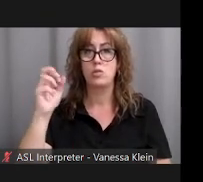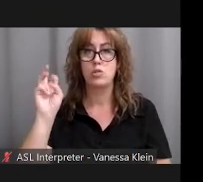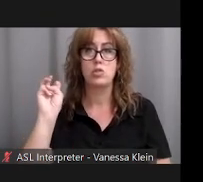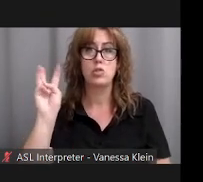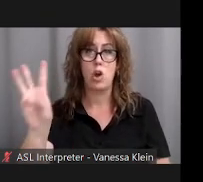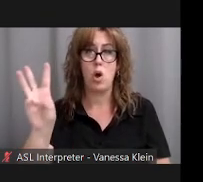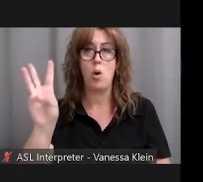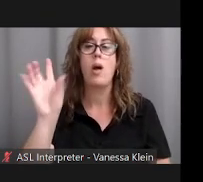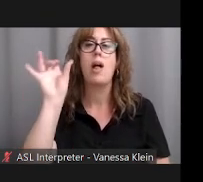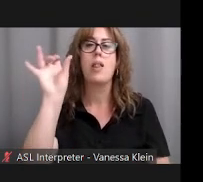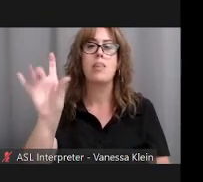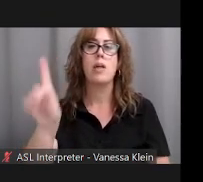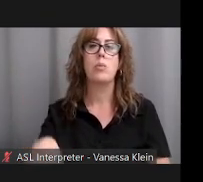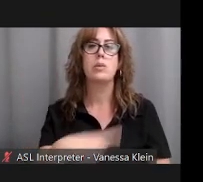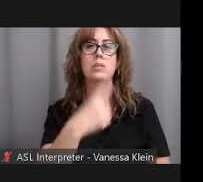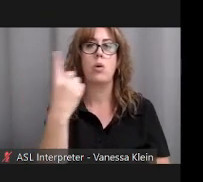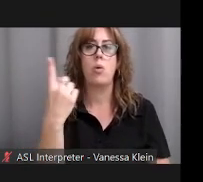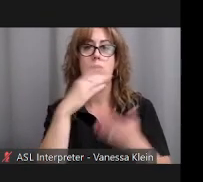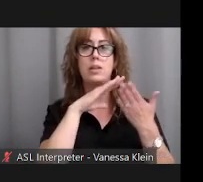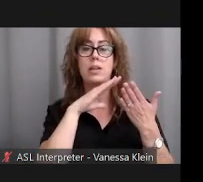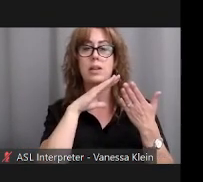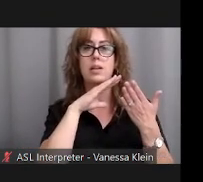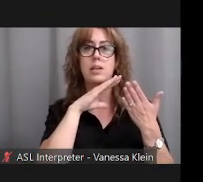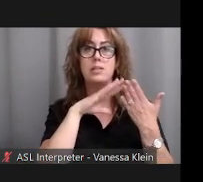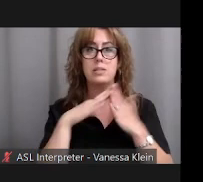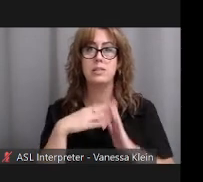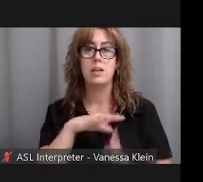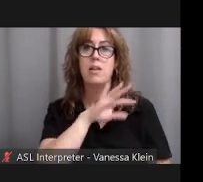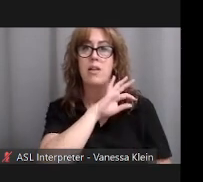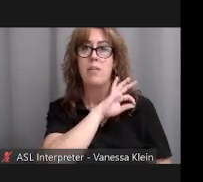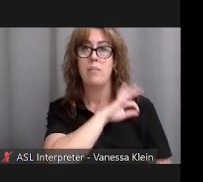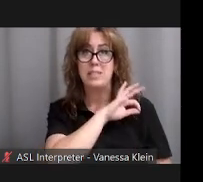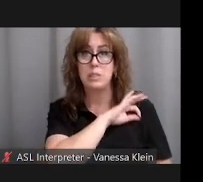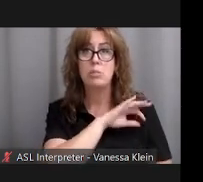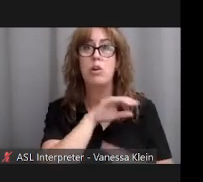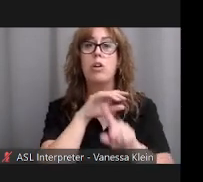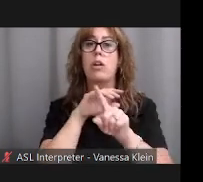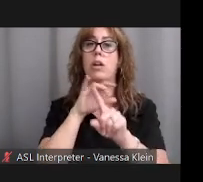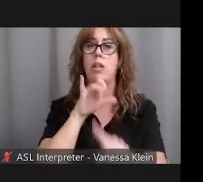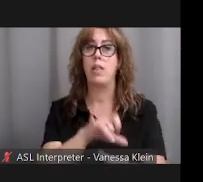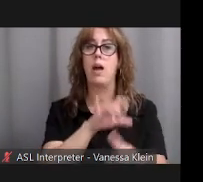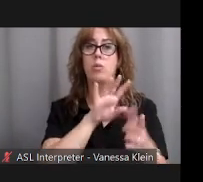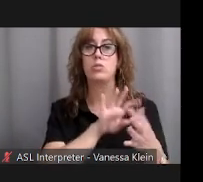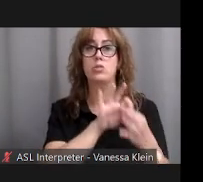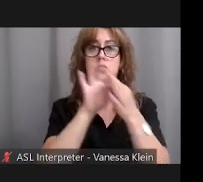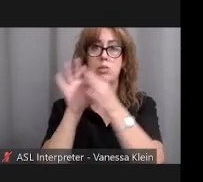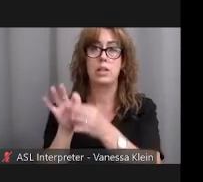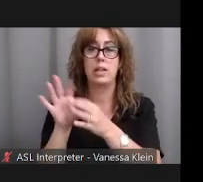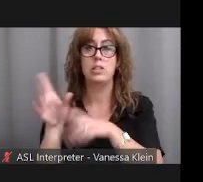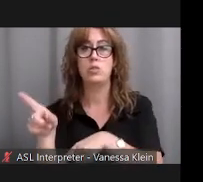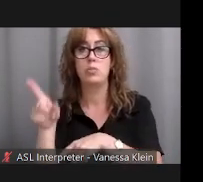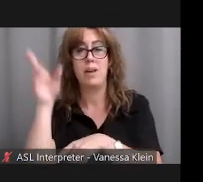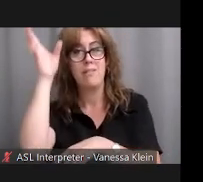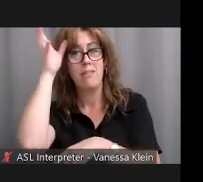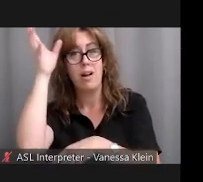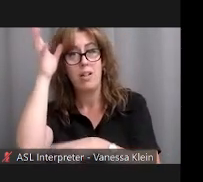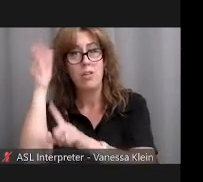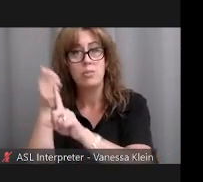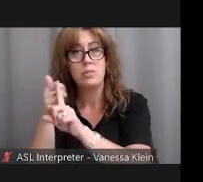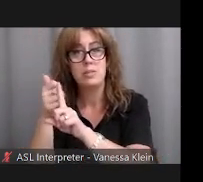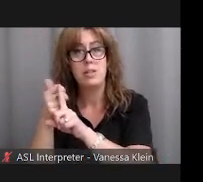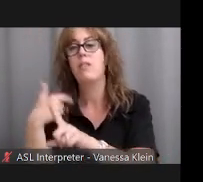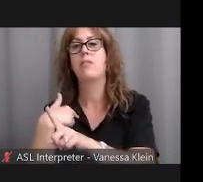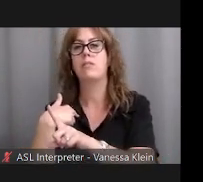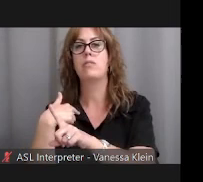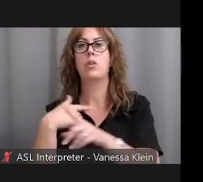Pittsburgh and its loss of a voice to my father, who had Alzheimer's and aphasia, and how those parallels connected our Black communities in